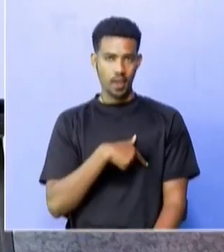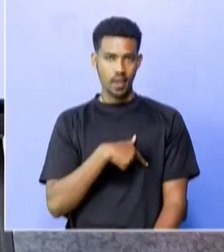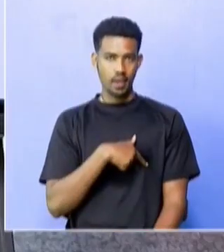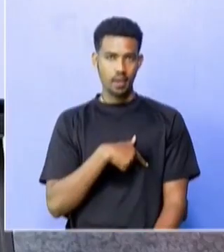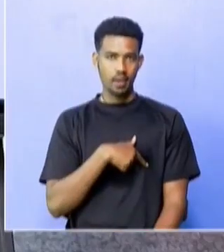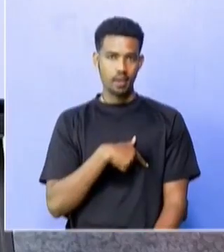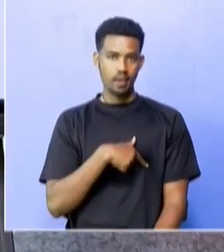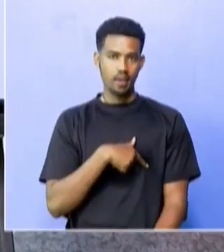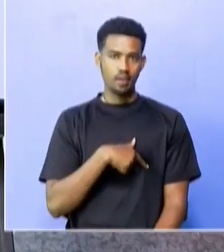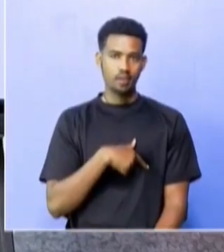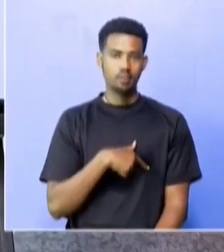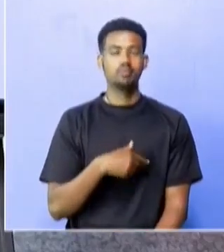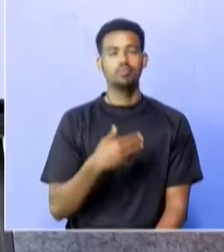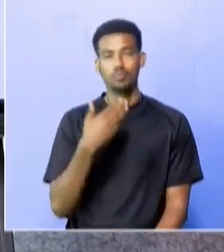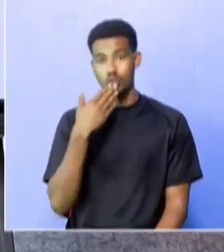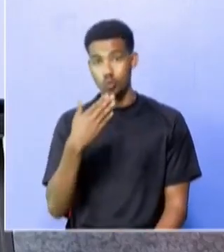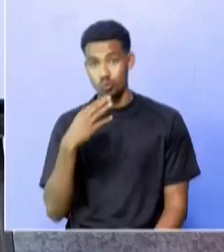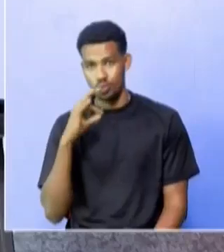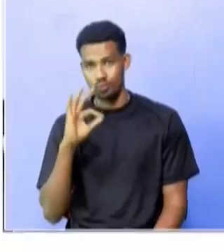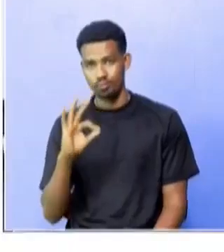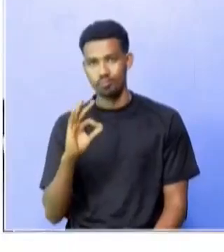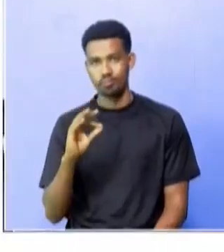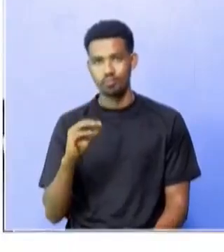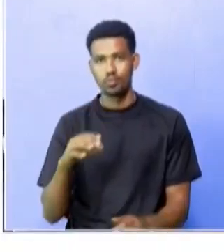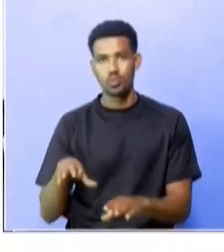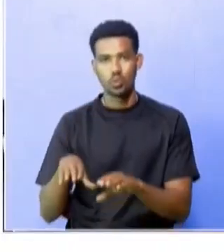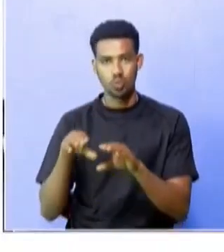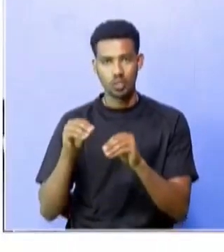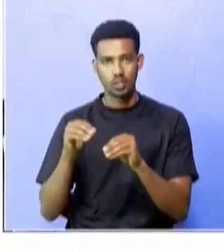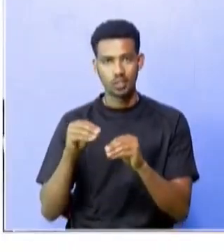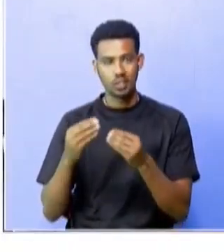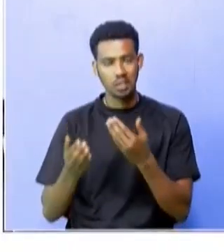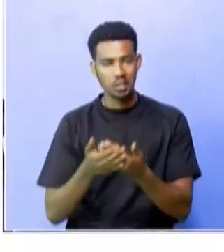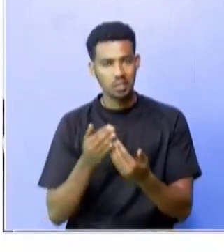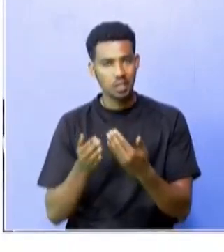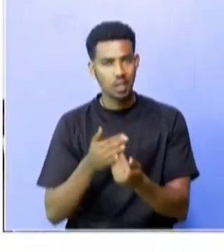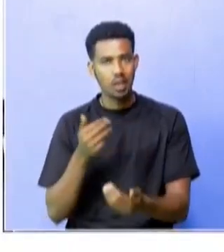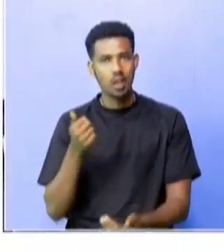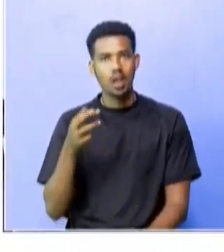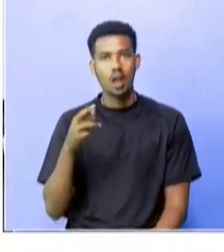use? Bravo, students. Easily. Are,